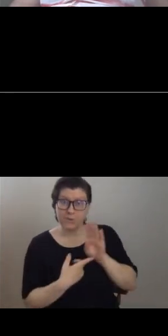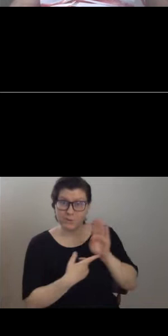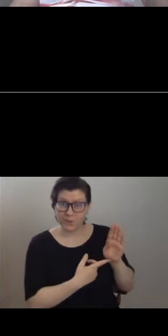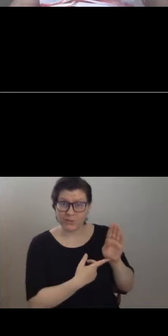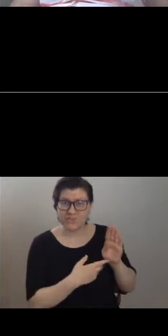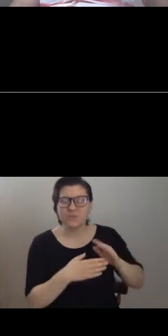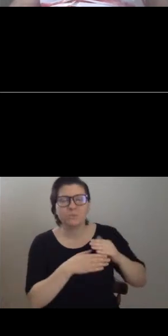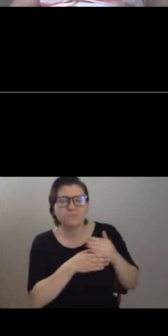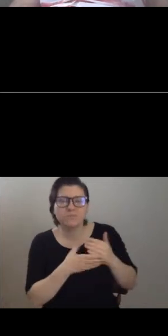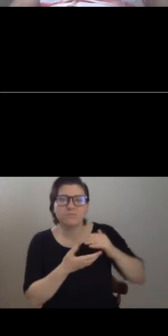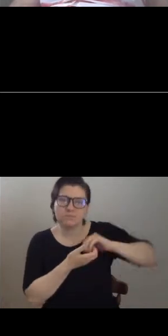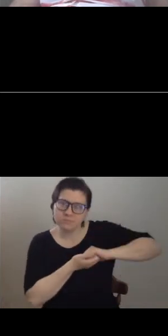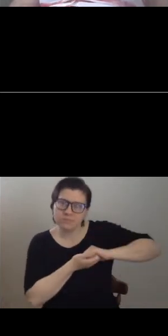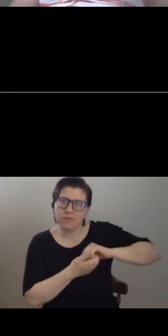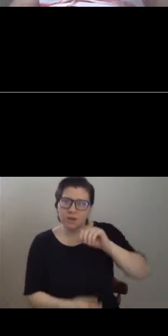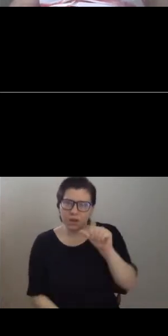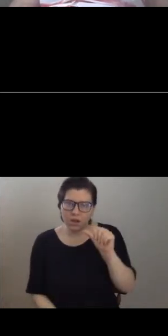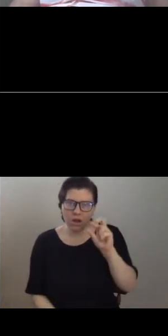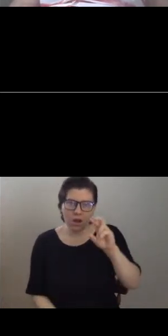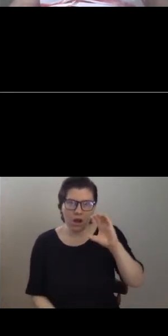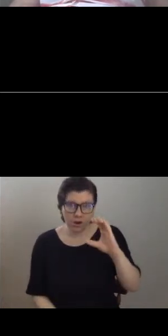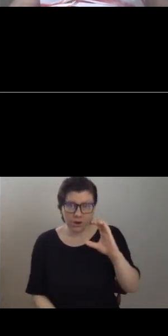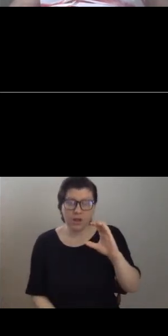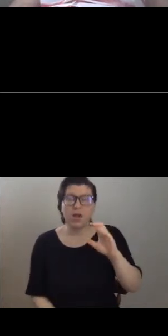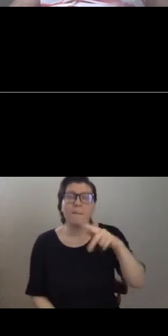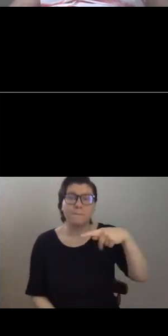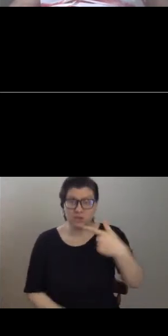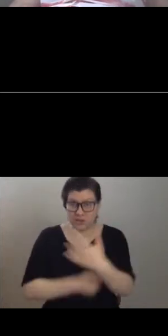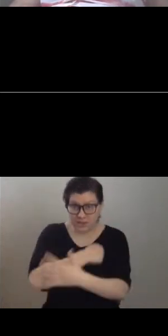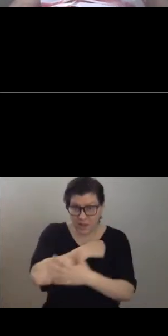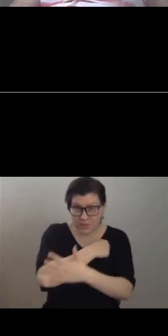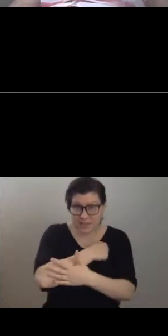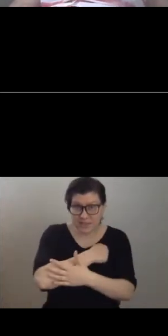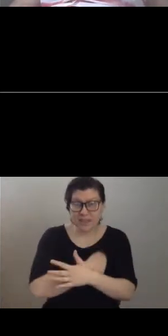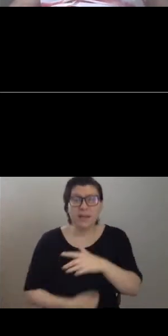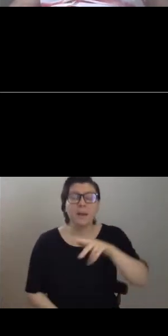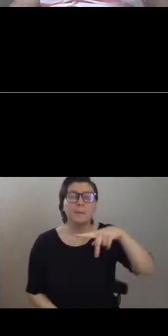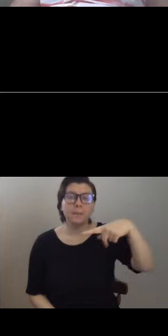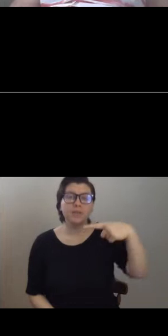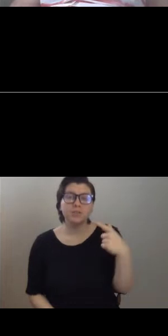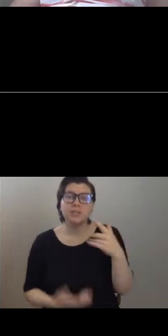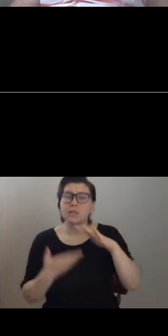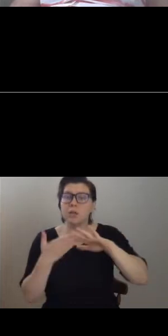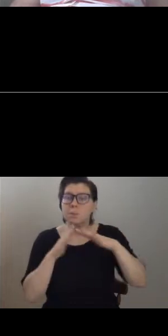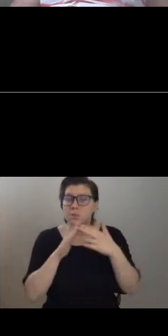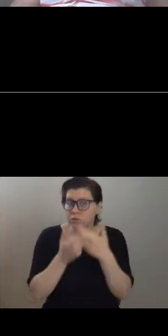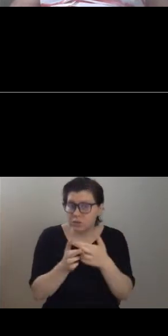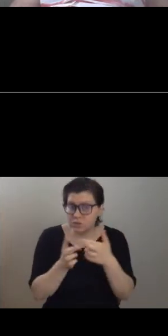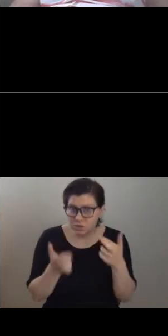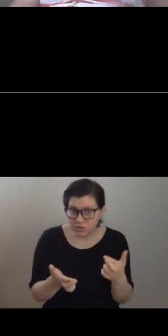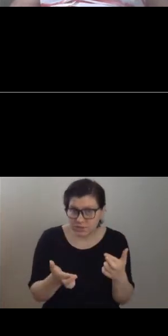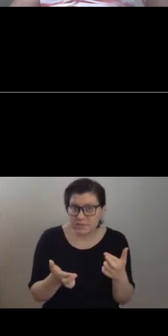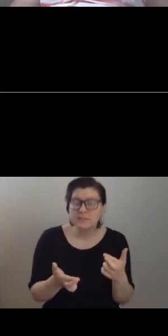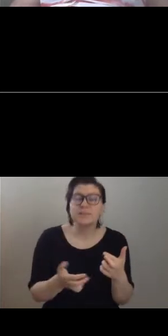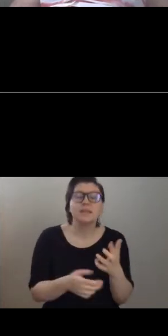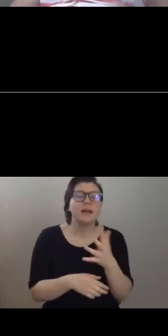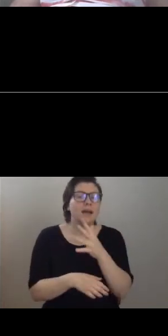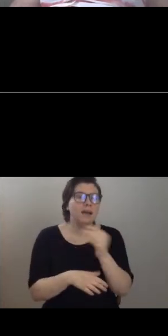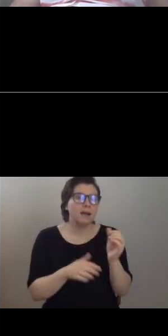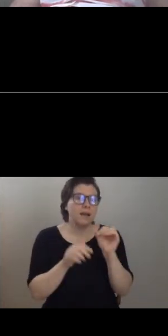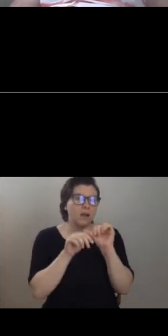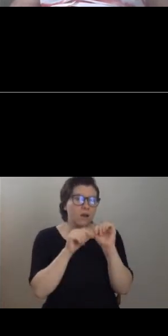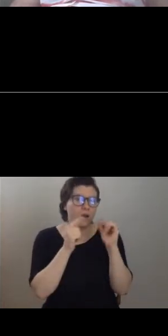the Prince George's County, Prince George's Community Resources, and the